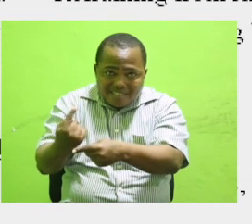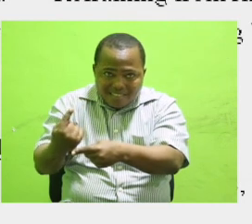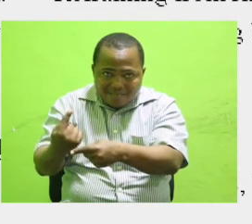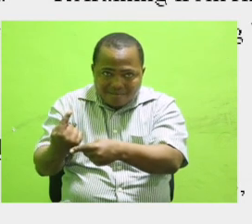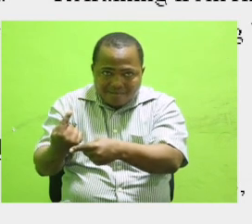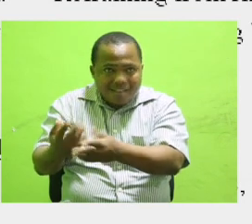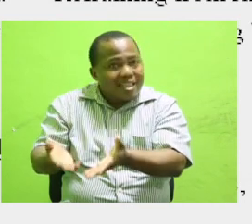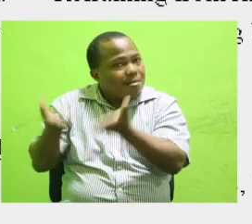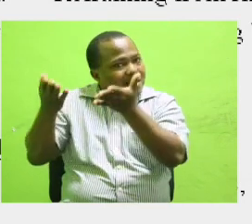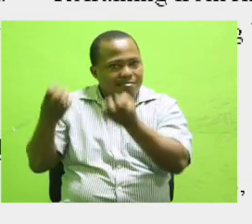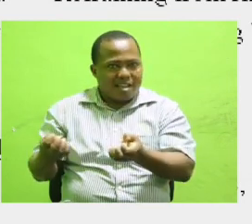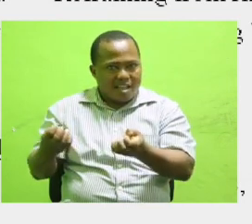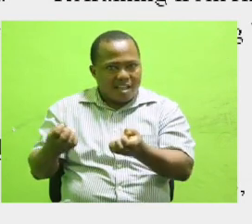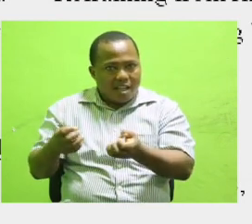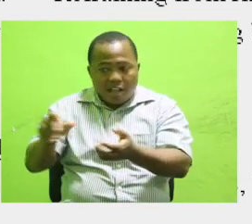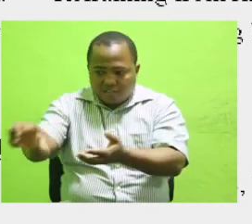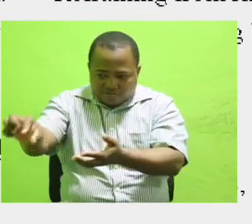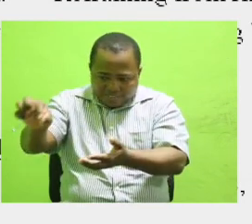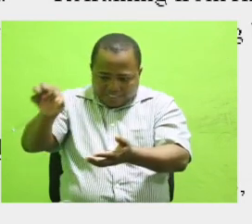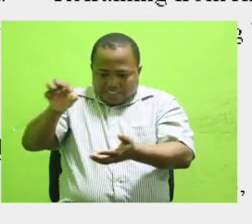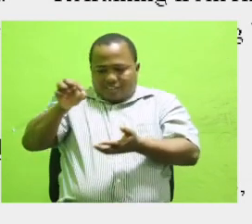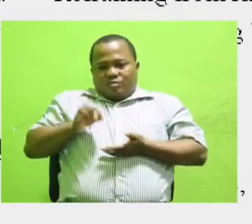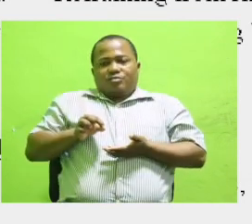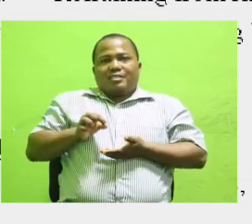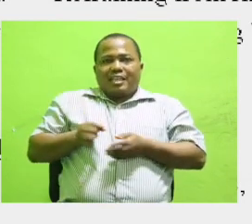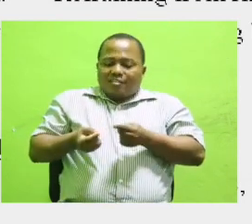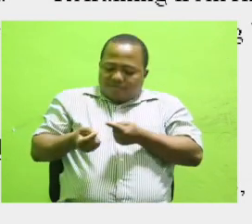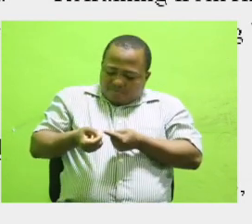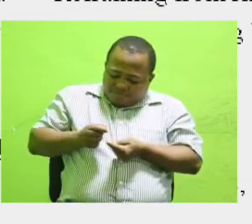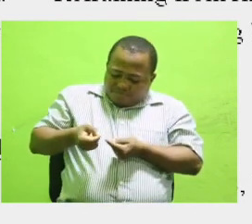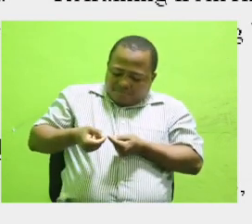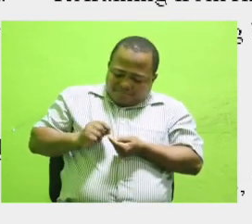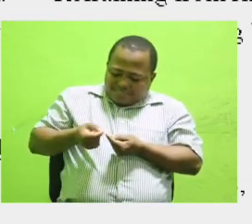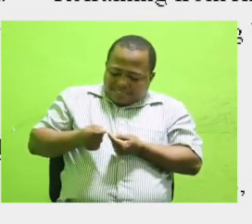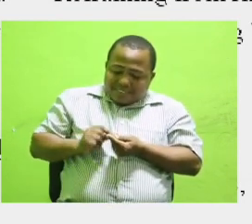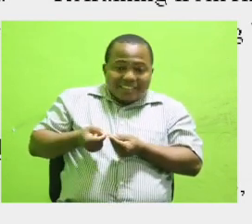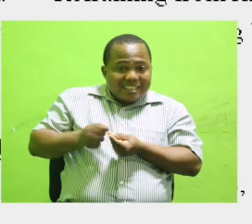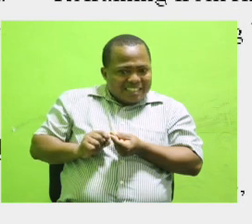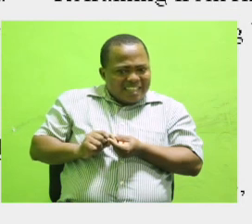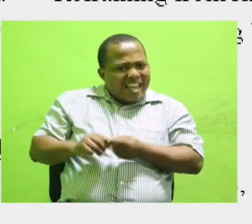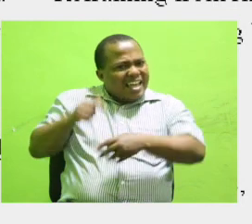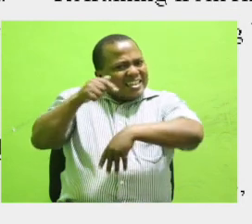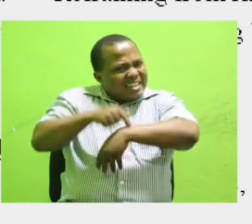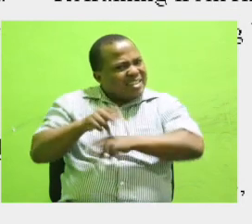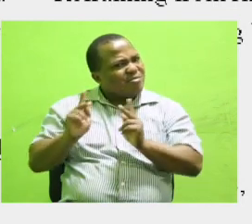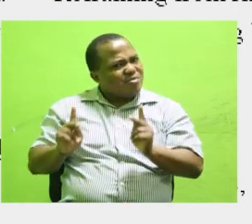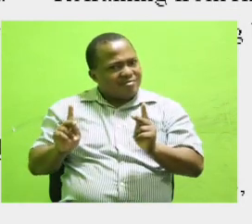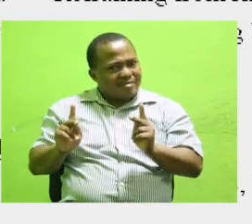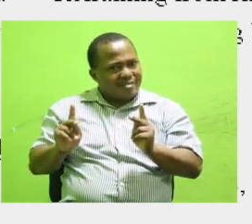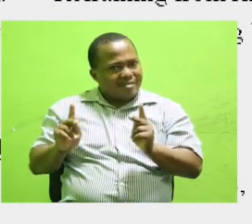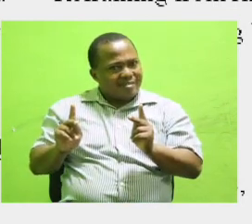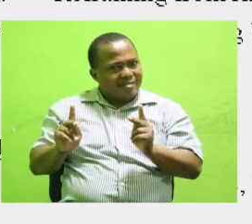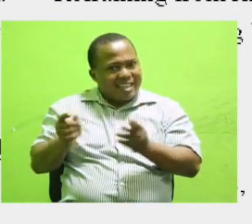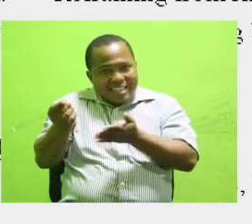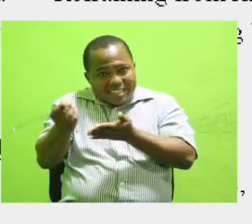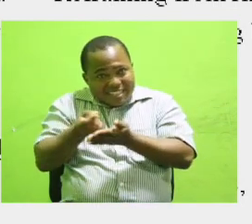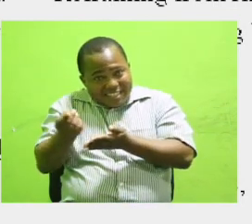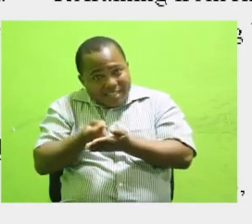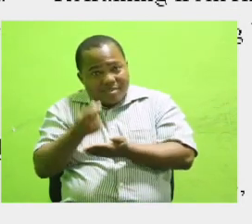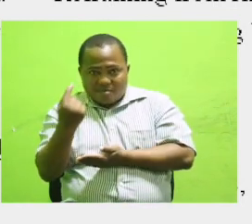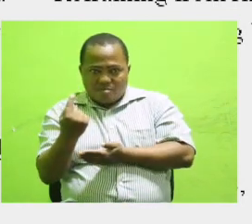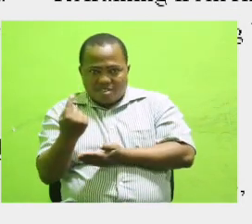While in controlling the spread of HIV AIDS, there are some practices which can be avoided. The first practice is refraining from